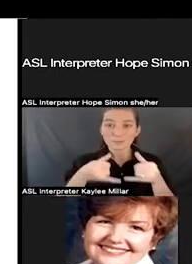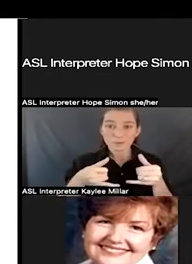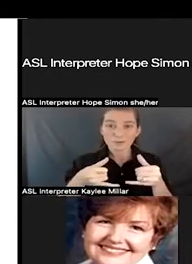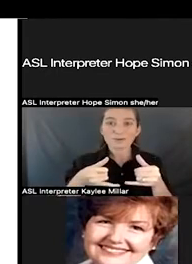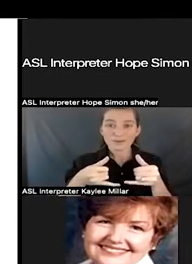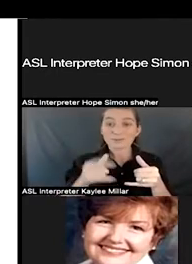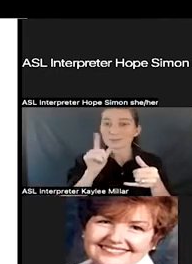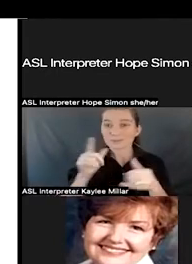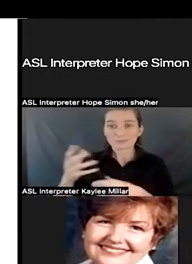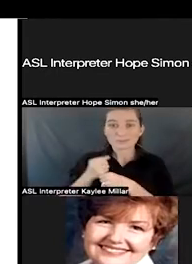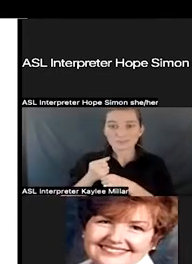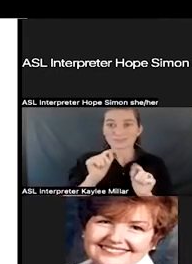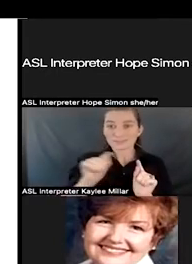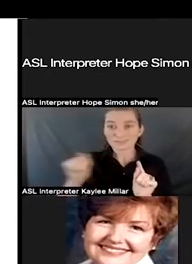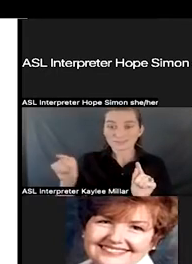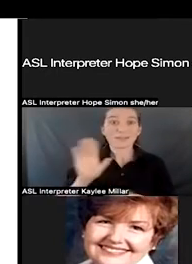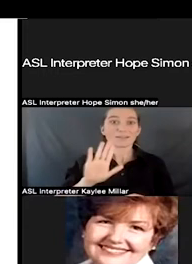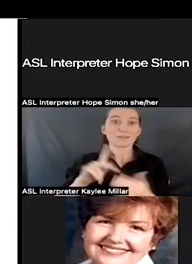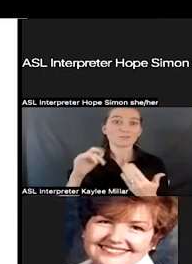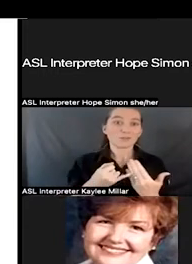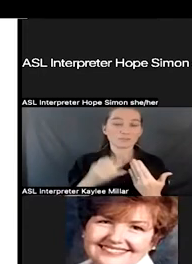recipients and the projects that